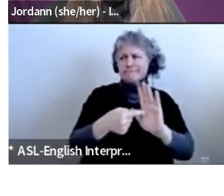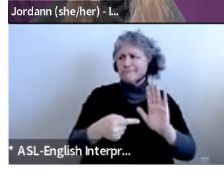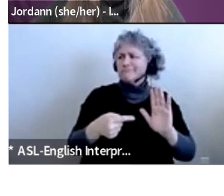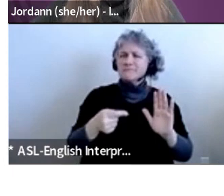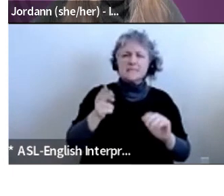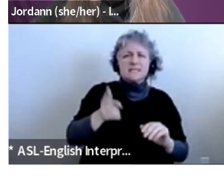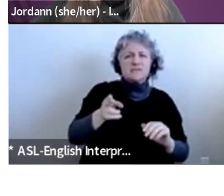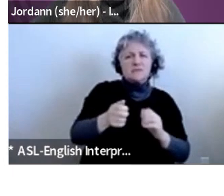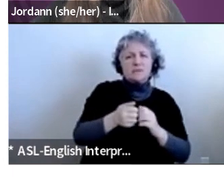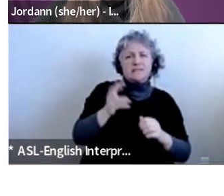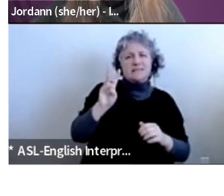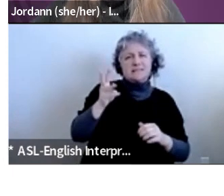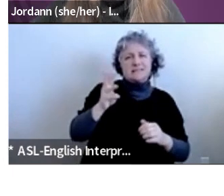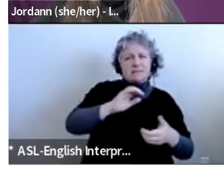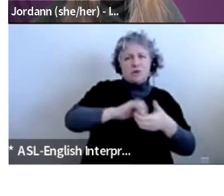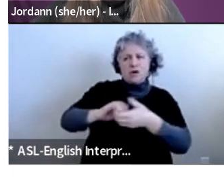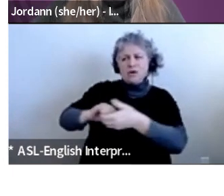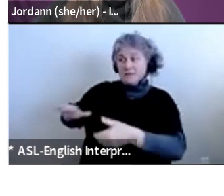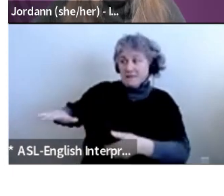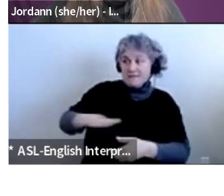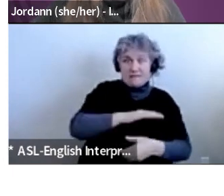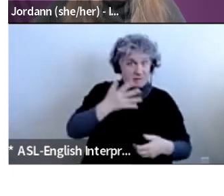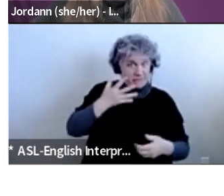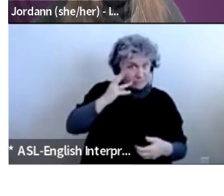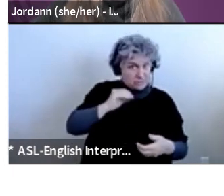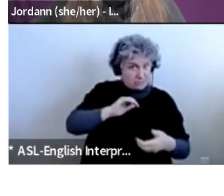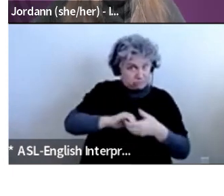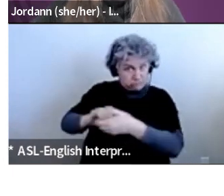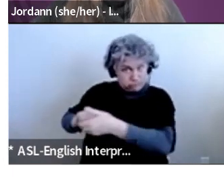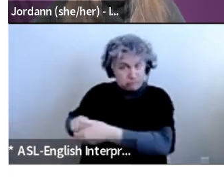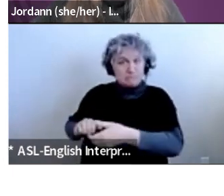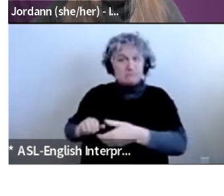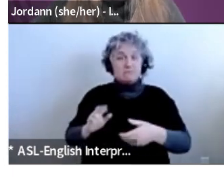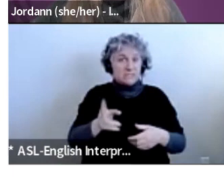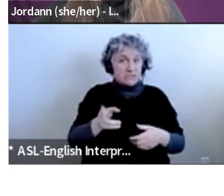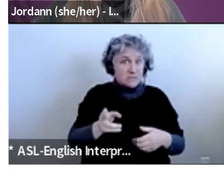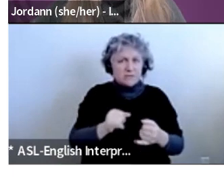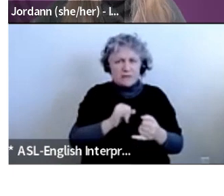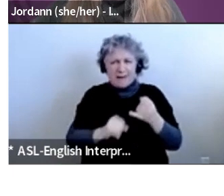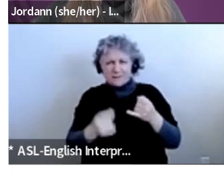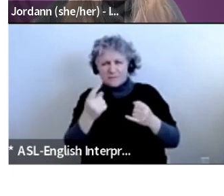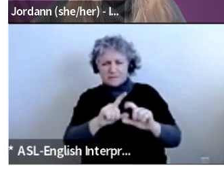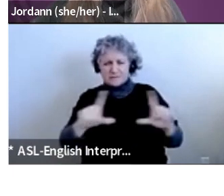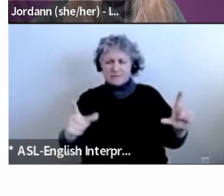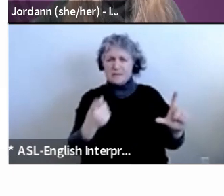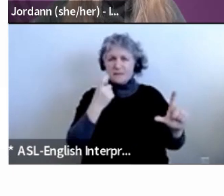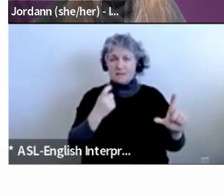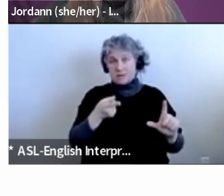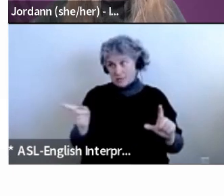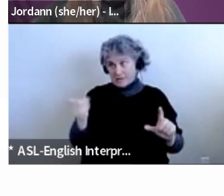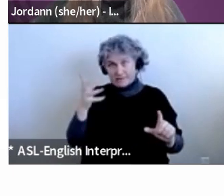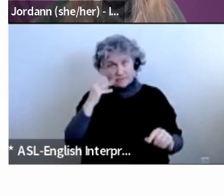with the 6 partnered regional innovation centers. So at the end of this section, you'll see a question that says, have you worked with one of these